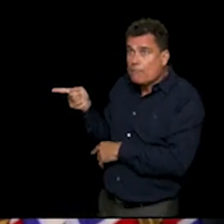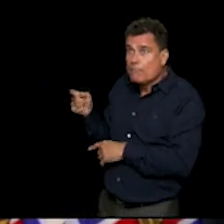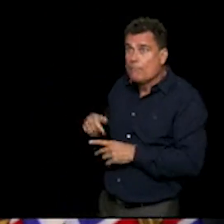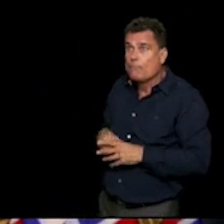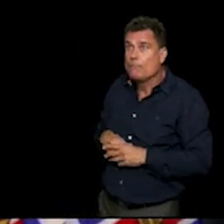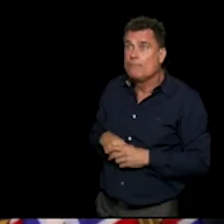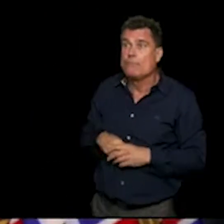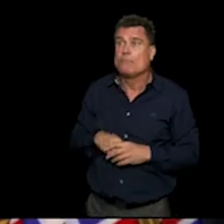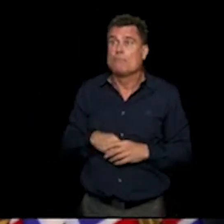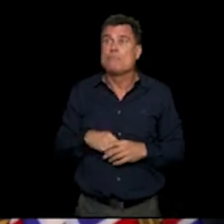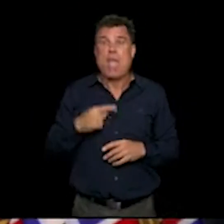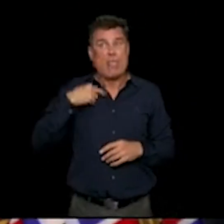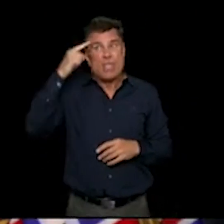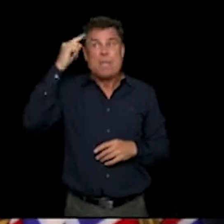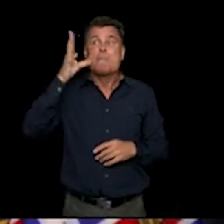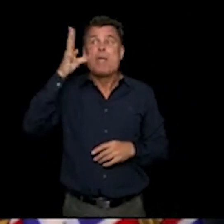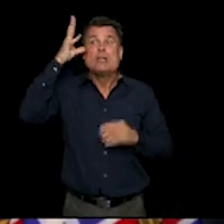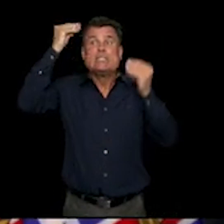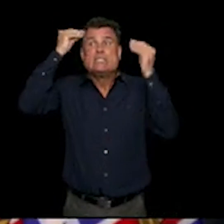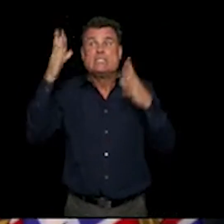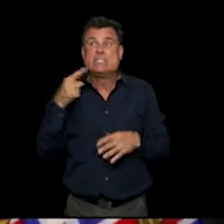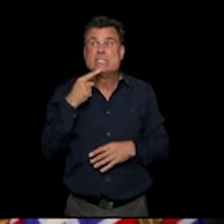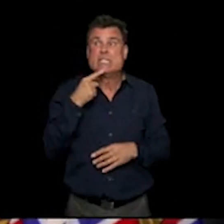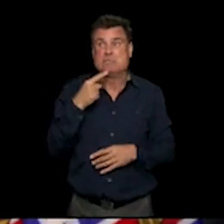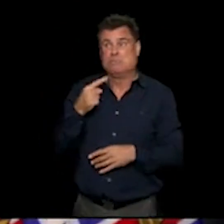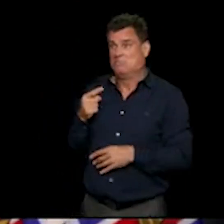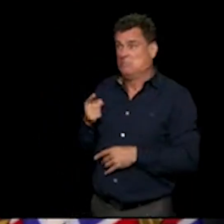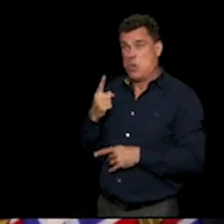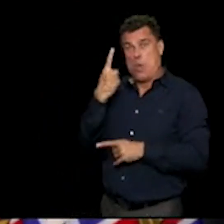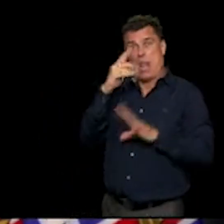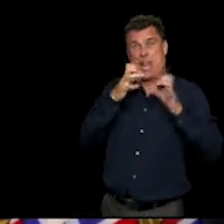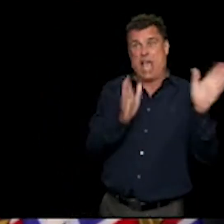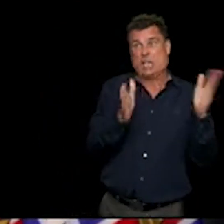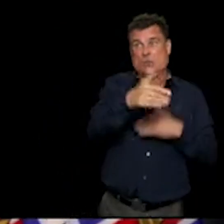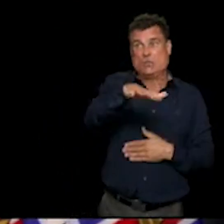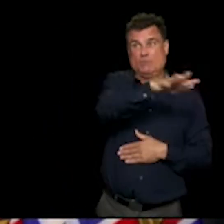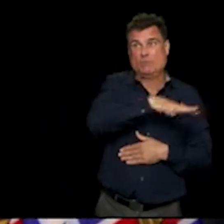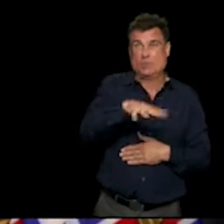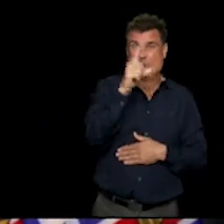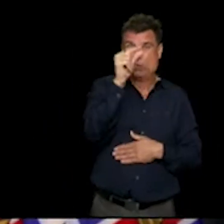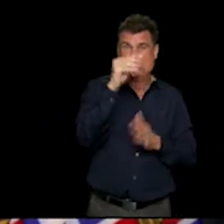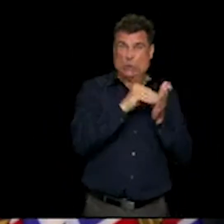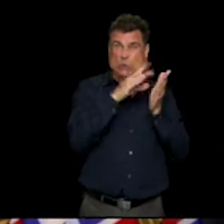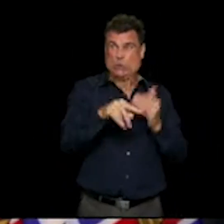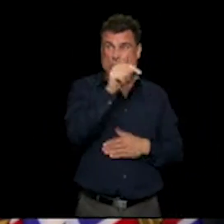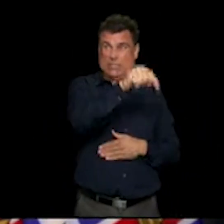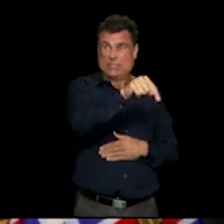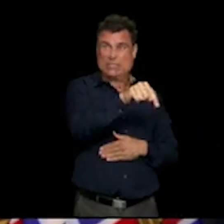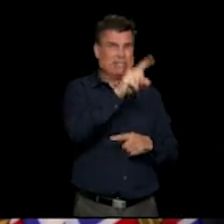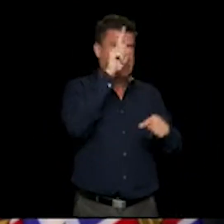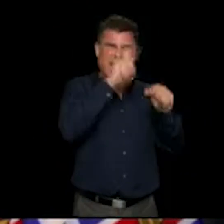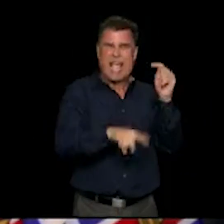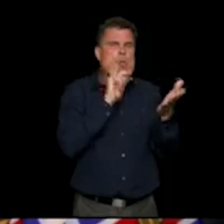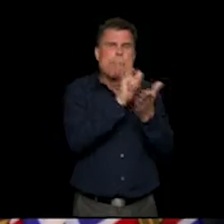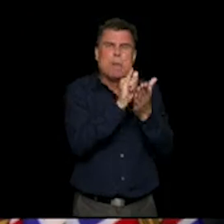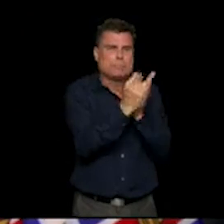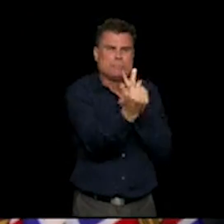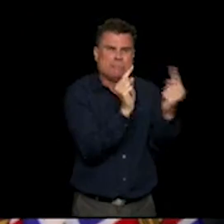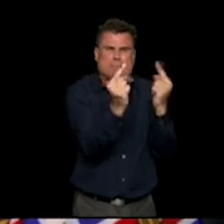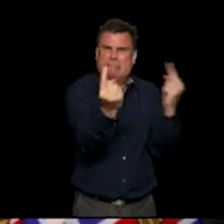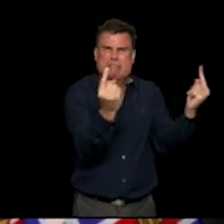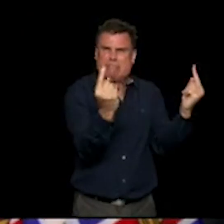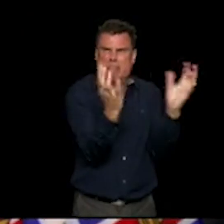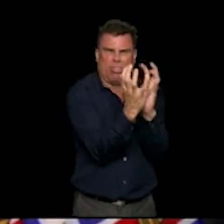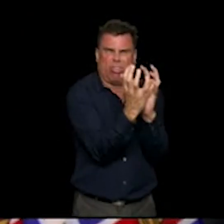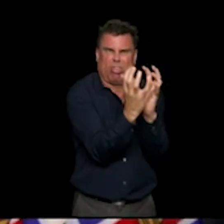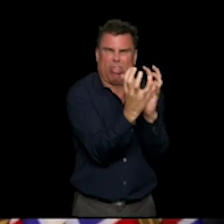parents and teachers who say you cannot physically distance 20 kids in one classroom. So what concerns do